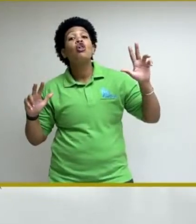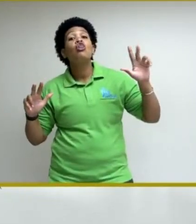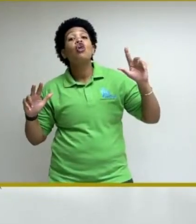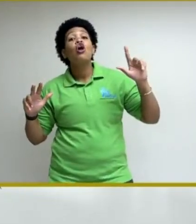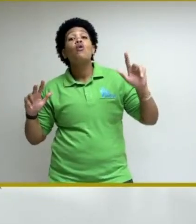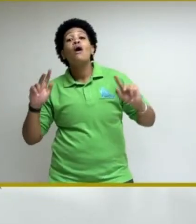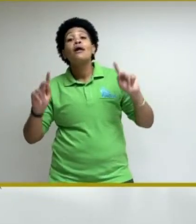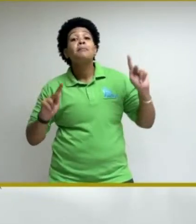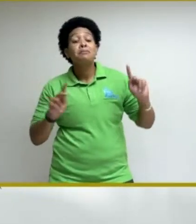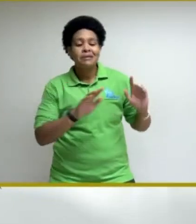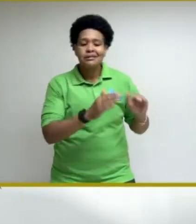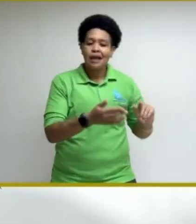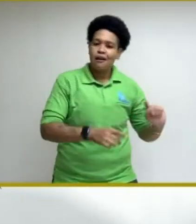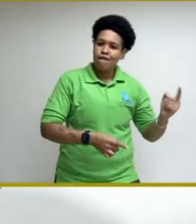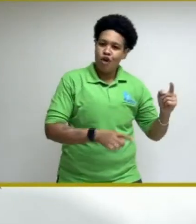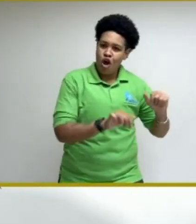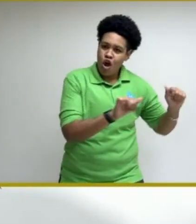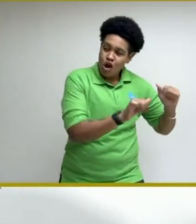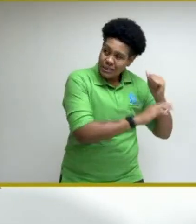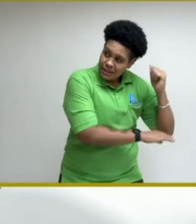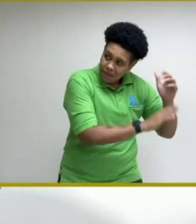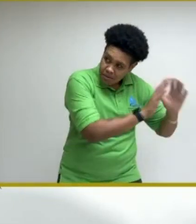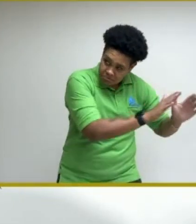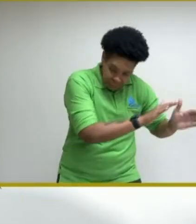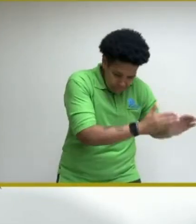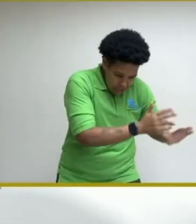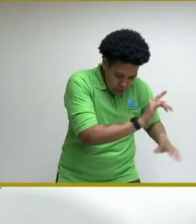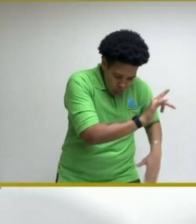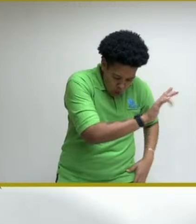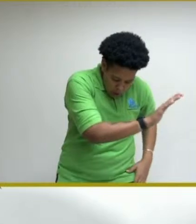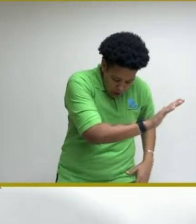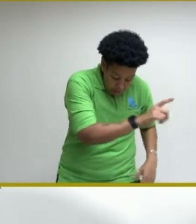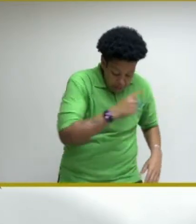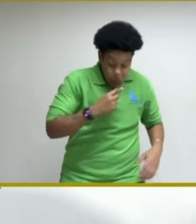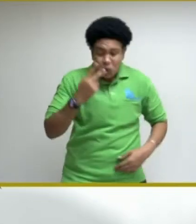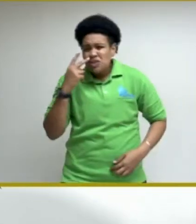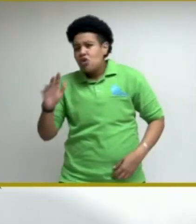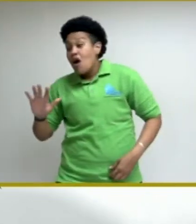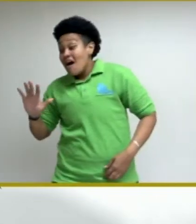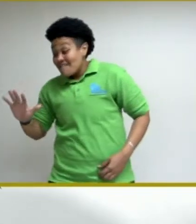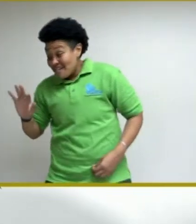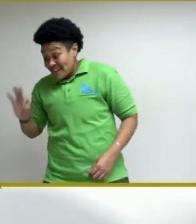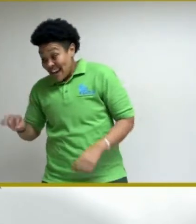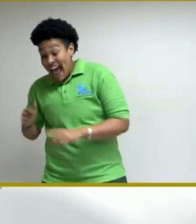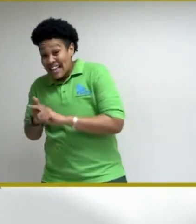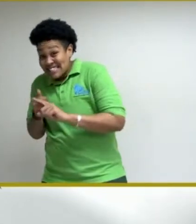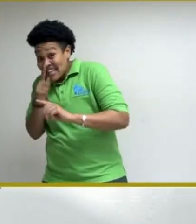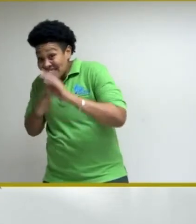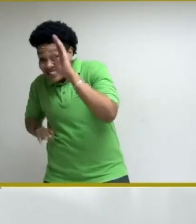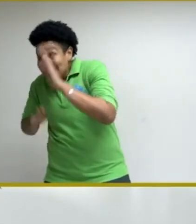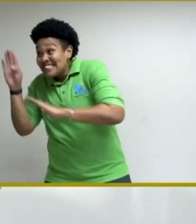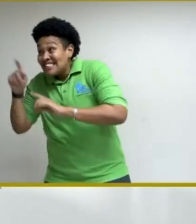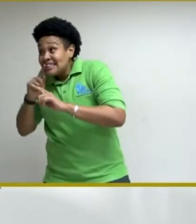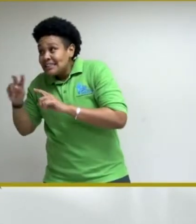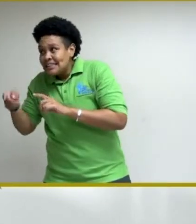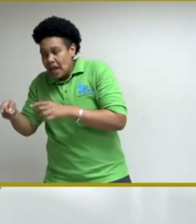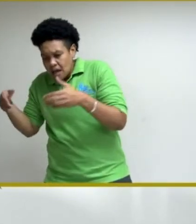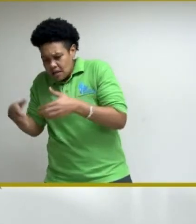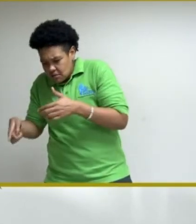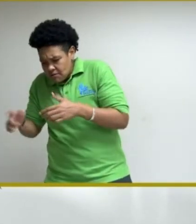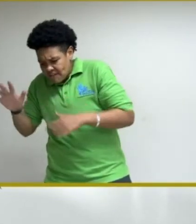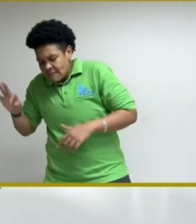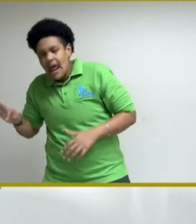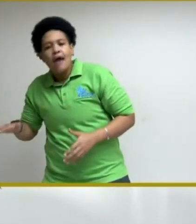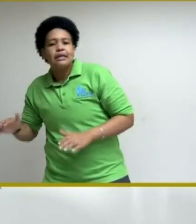the first surge, and we saw 59 in the peak week of the second